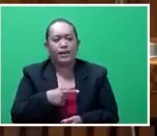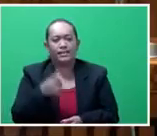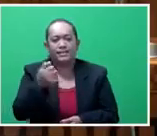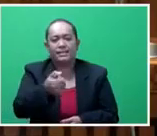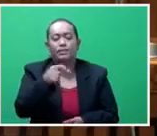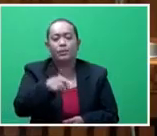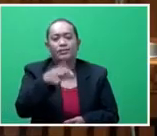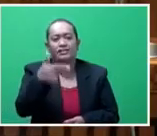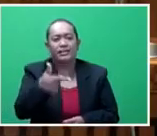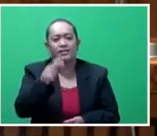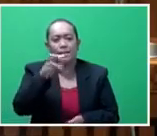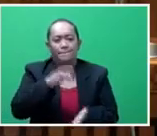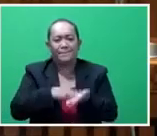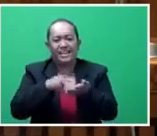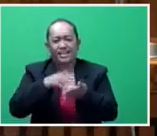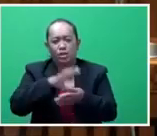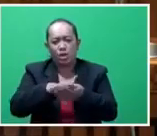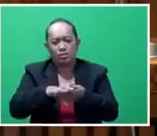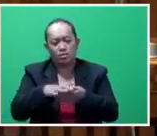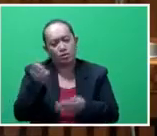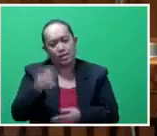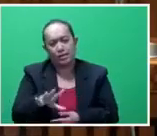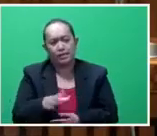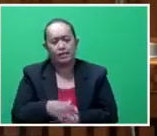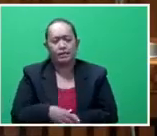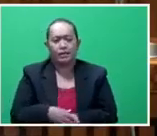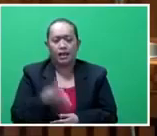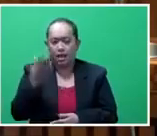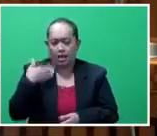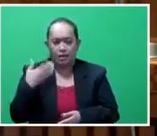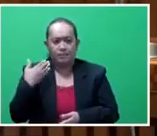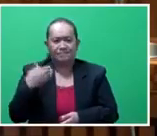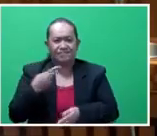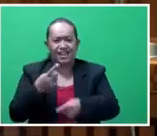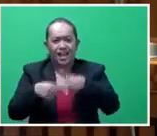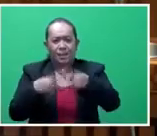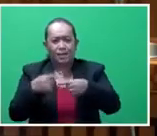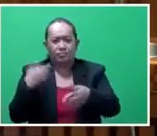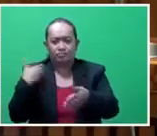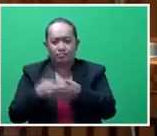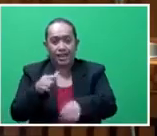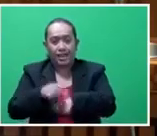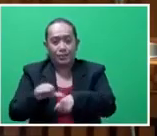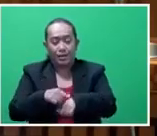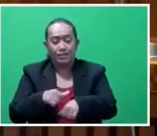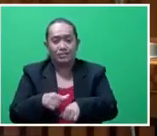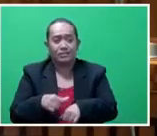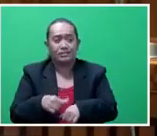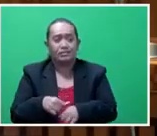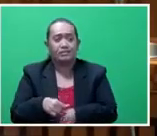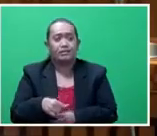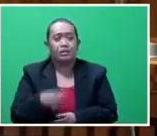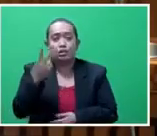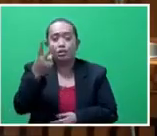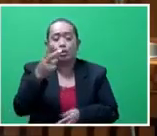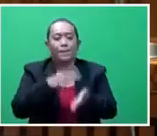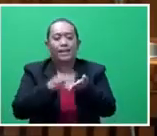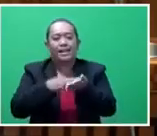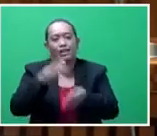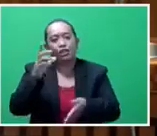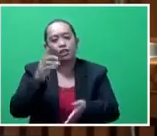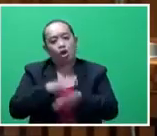Of this total sum, $4.92 million has been discounted for the period April to December 2020,